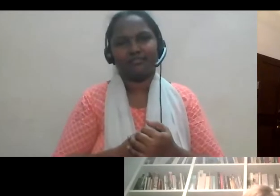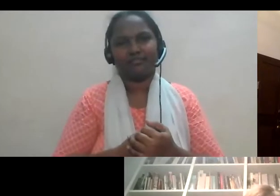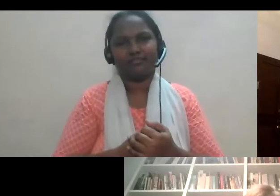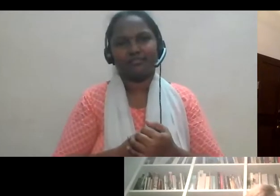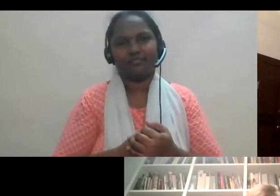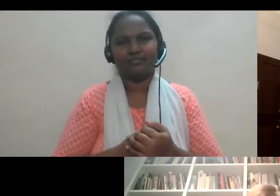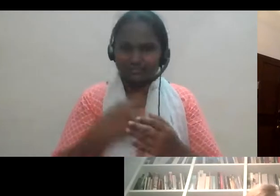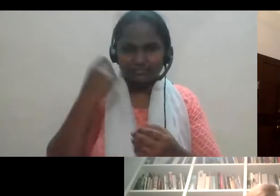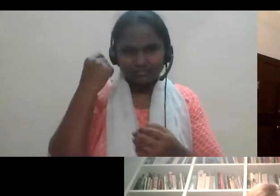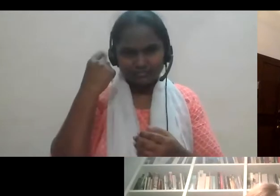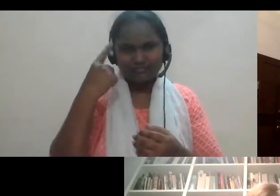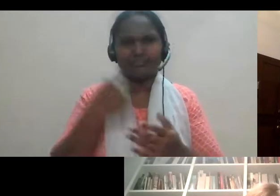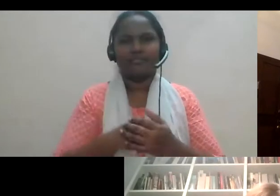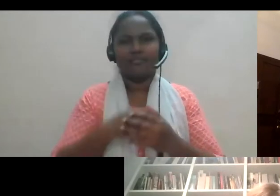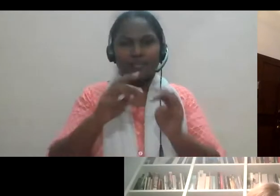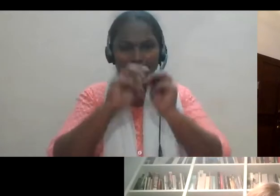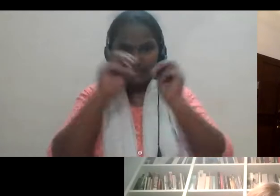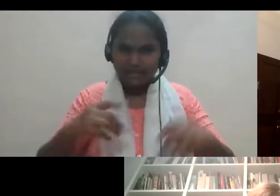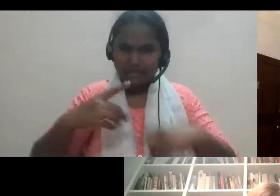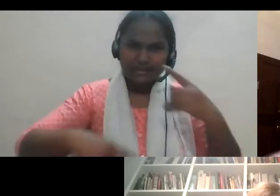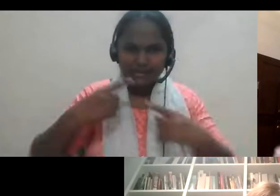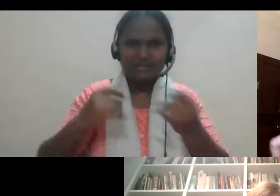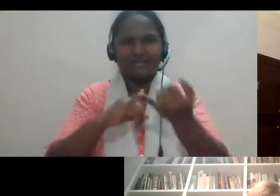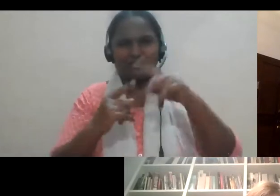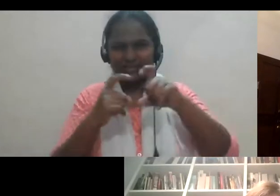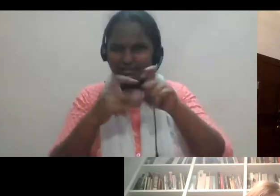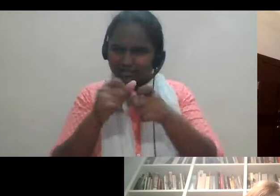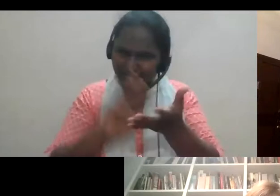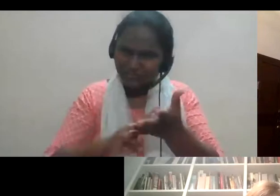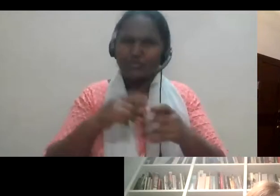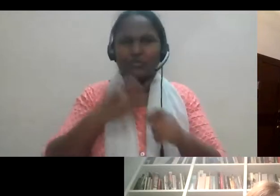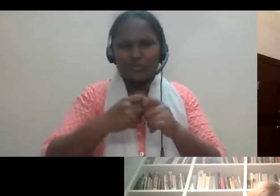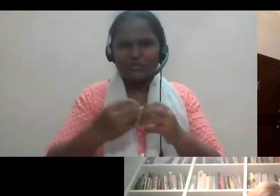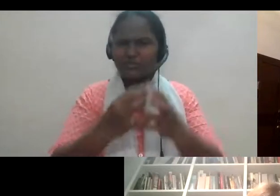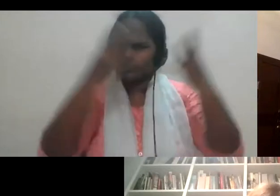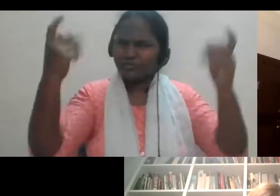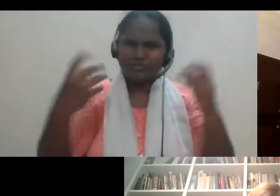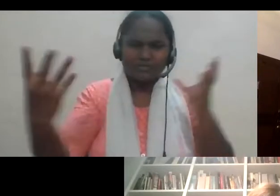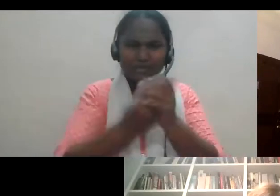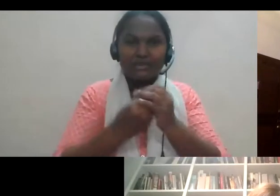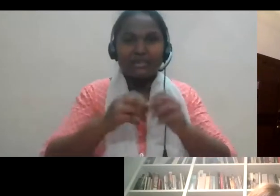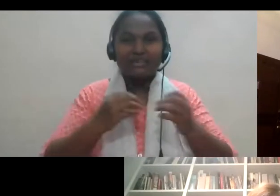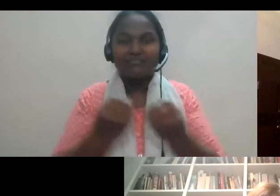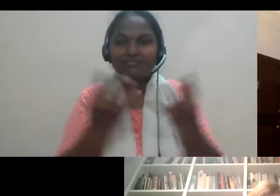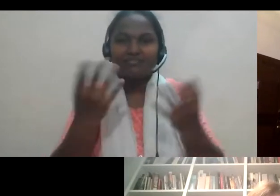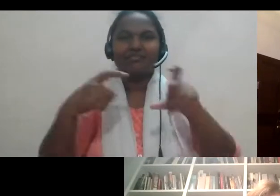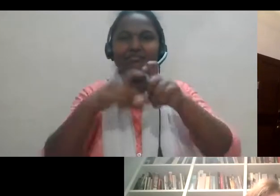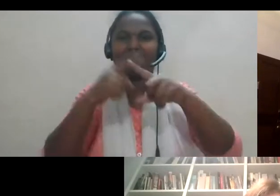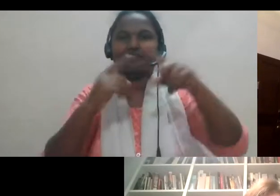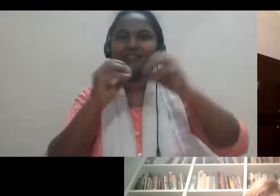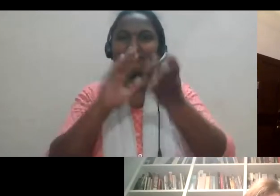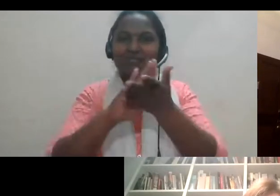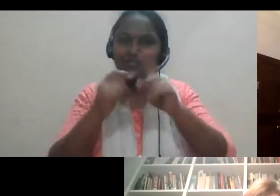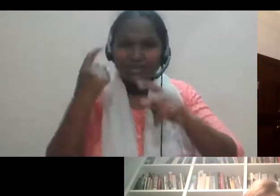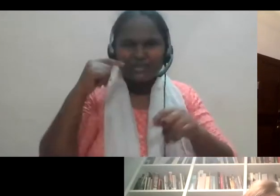Yeah, I understand that, you know, because a museum is always teamwork. There are so many people to come together to create an exhibition. And I was quite